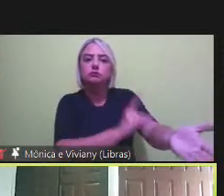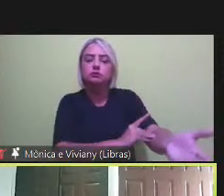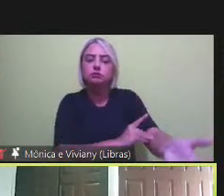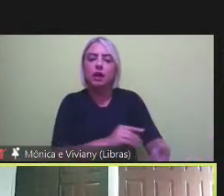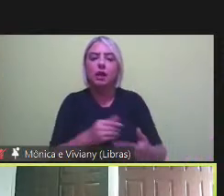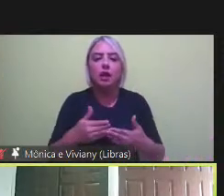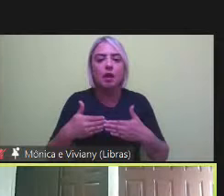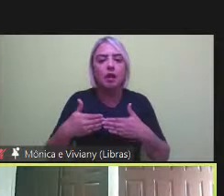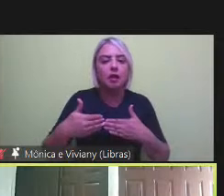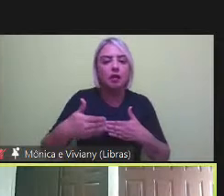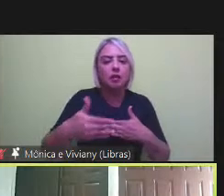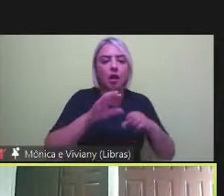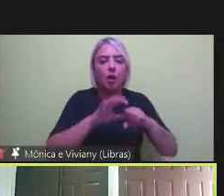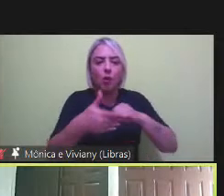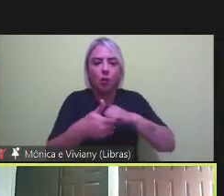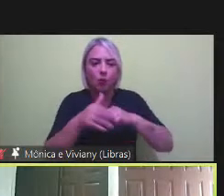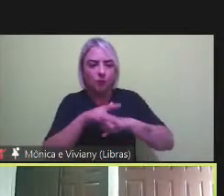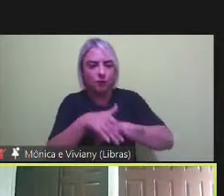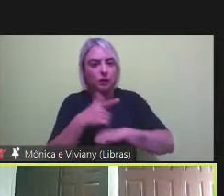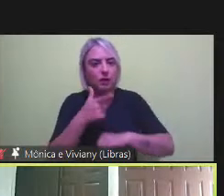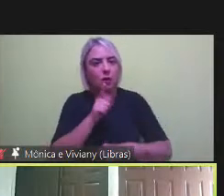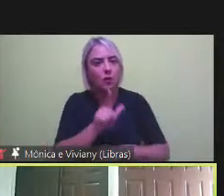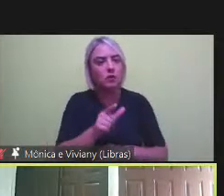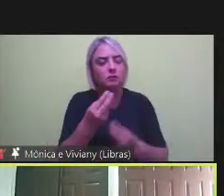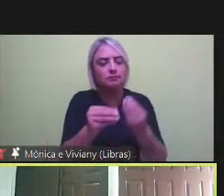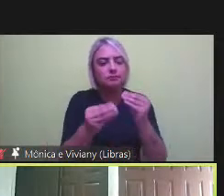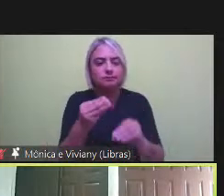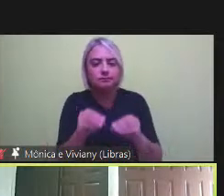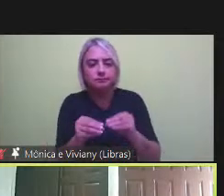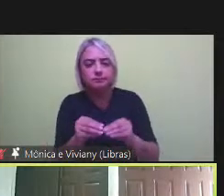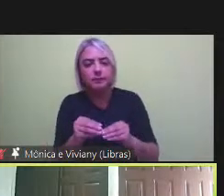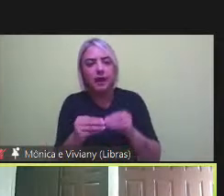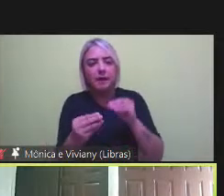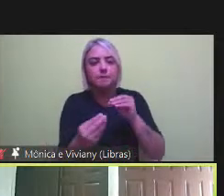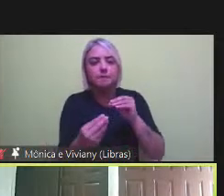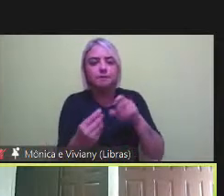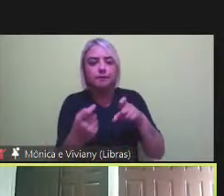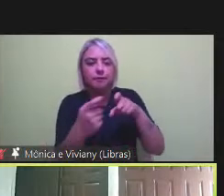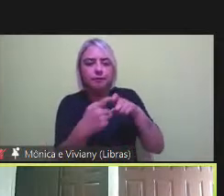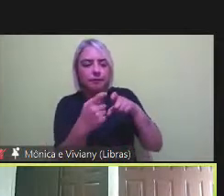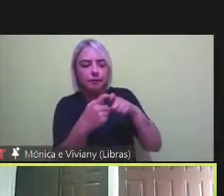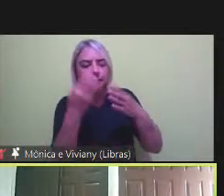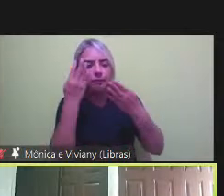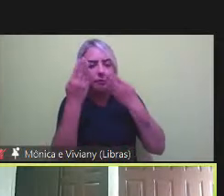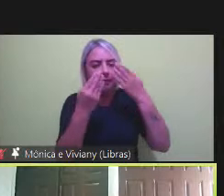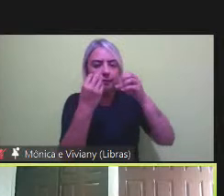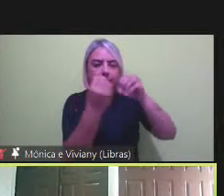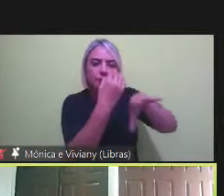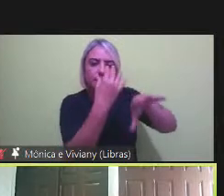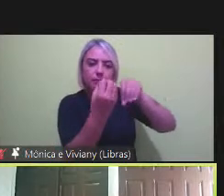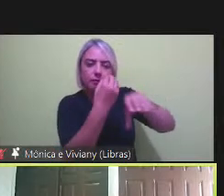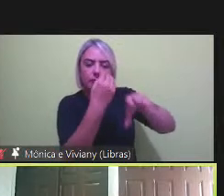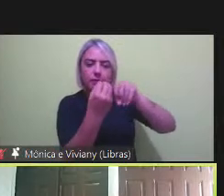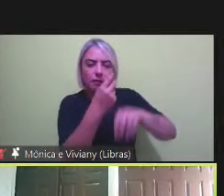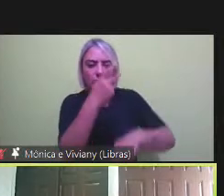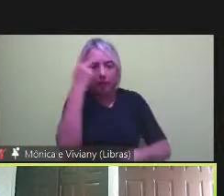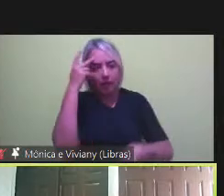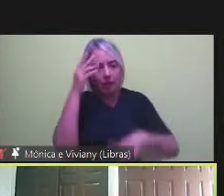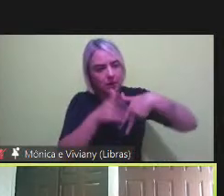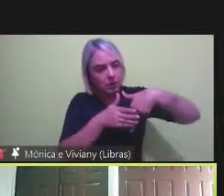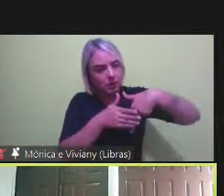for managing NCD clients, and we have been able to pre-package and do curbside pickup